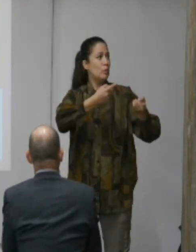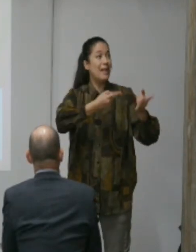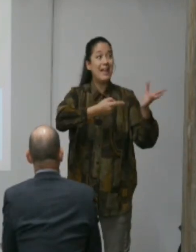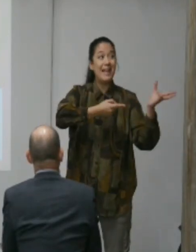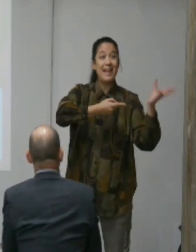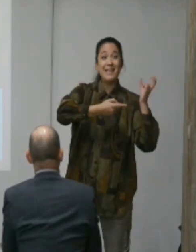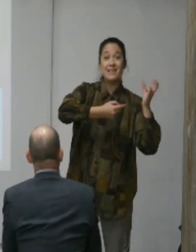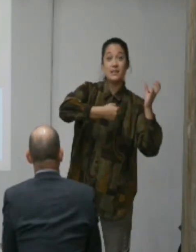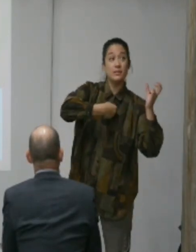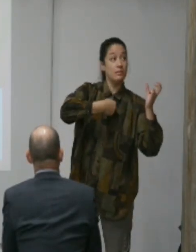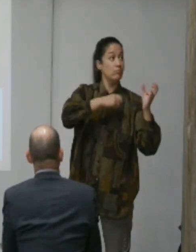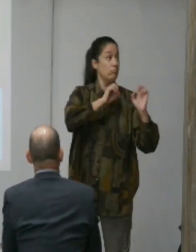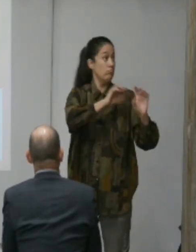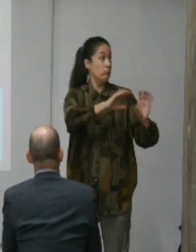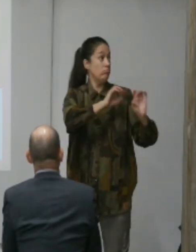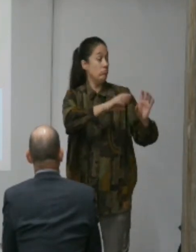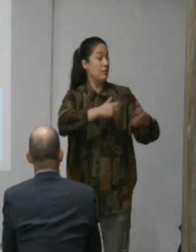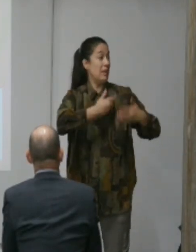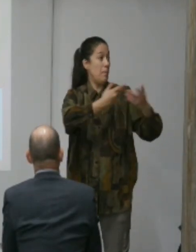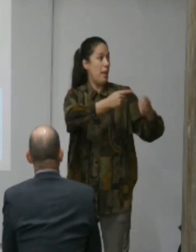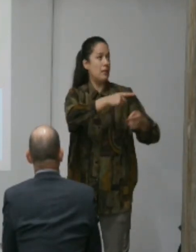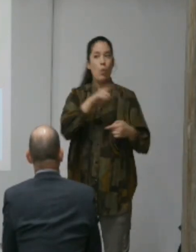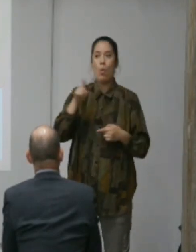through. But